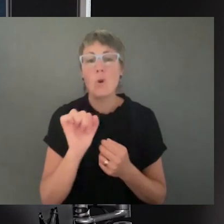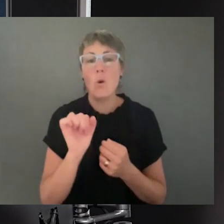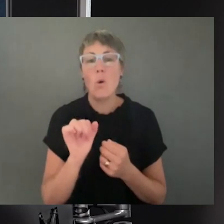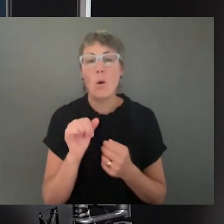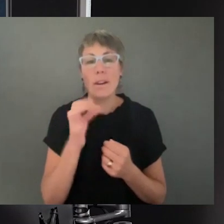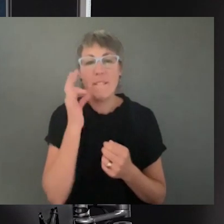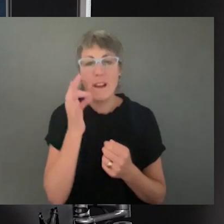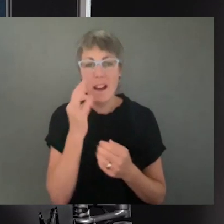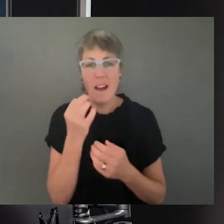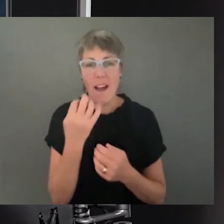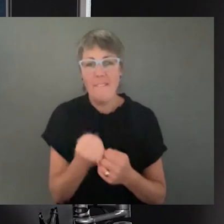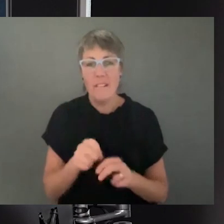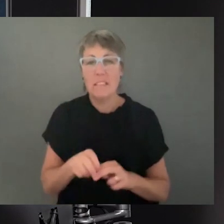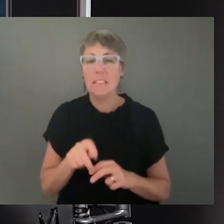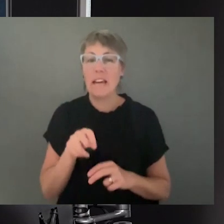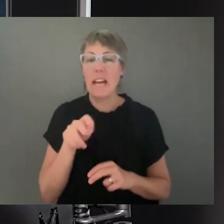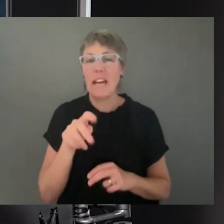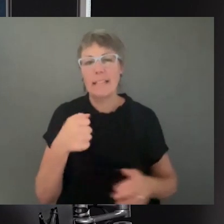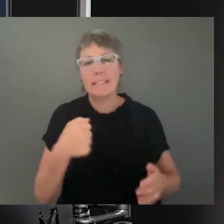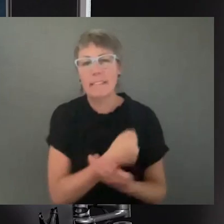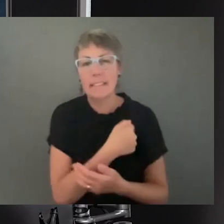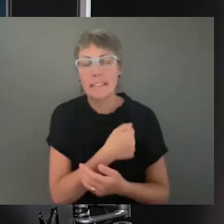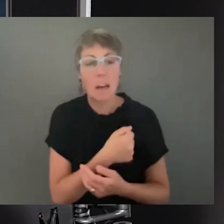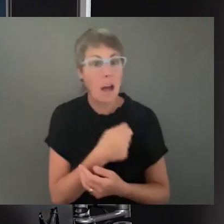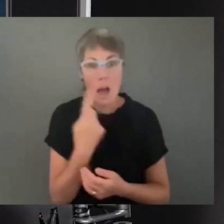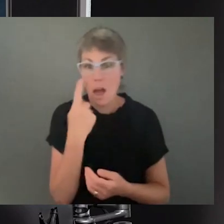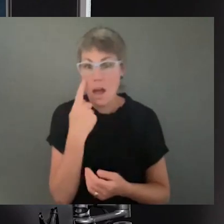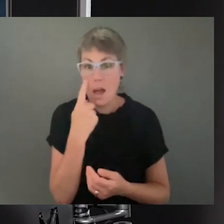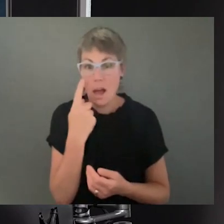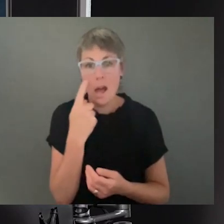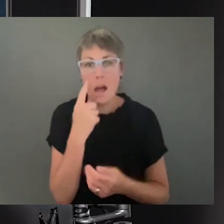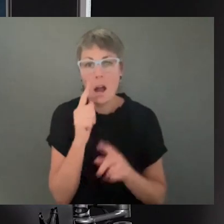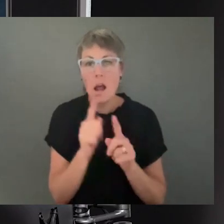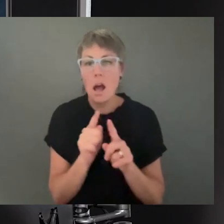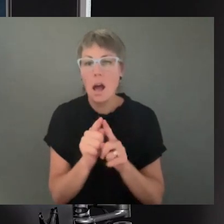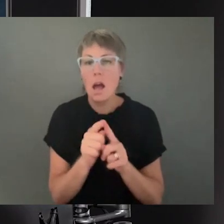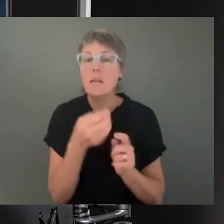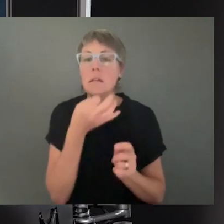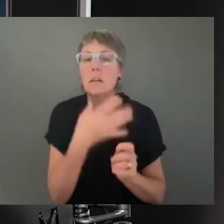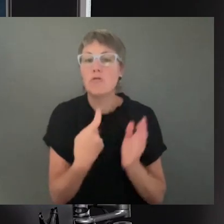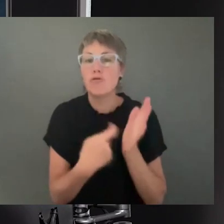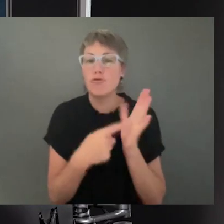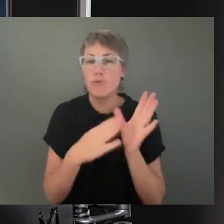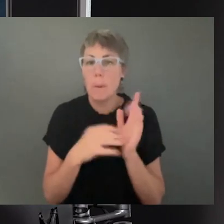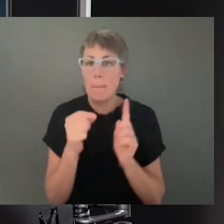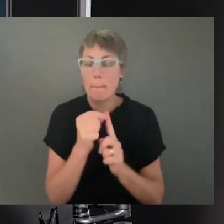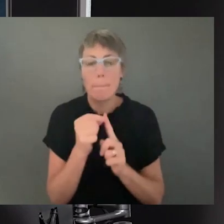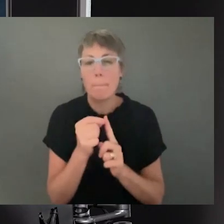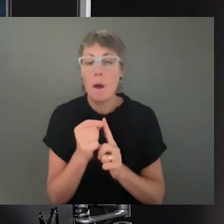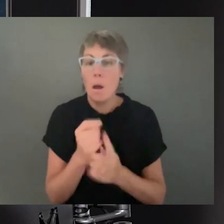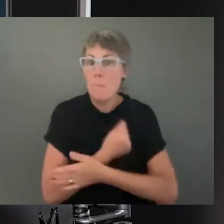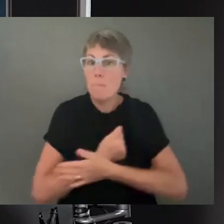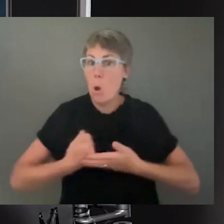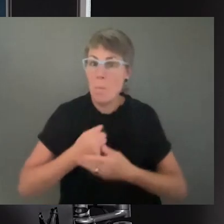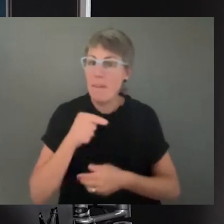your space? If that's the case, look at maybe a cost-effective option like a temporary ramp that can be brought in and